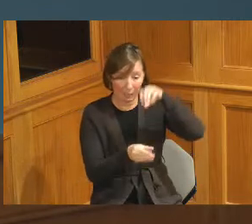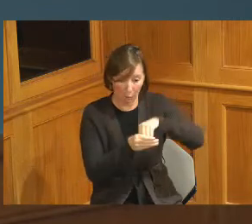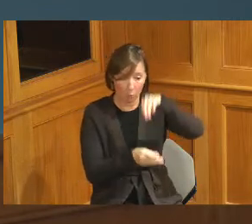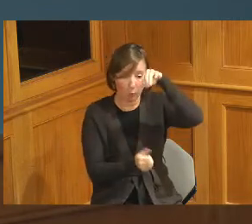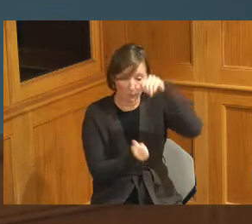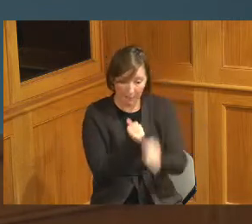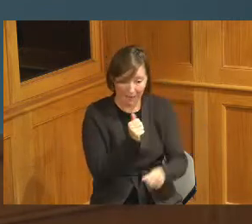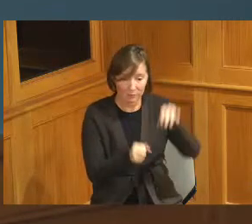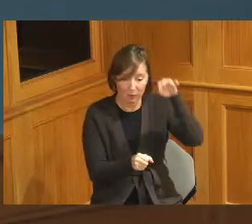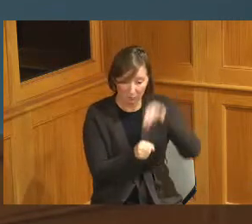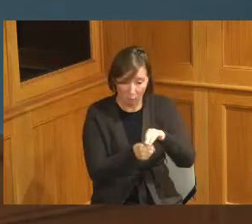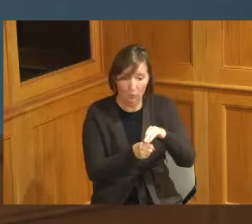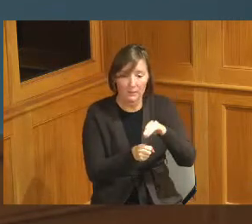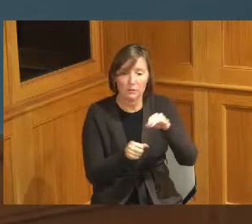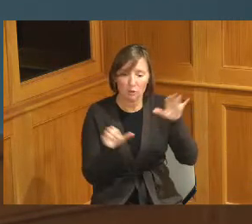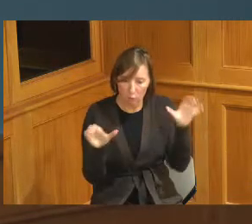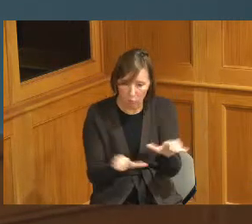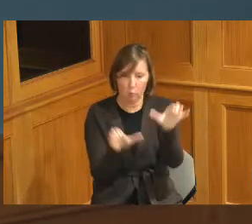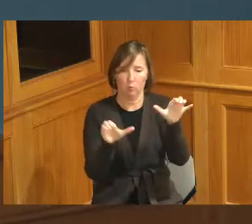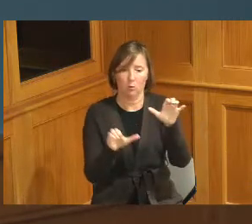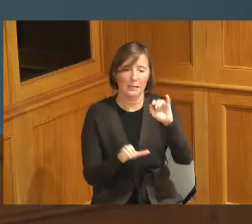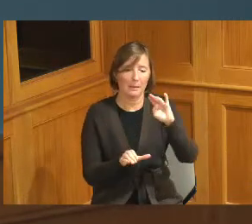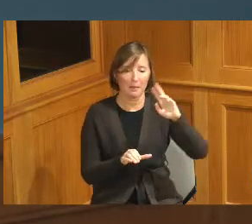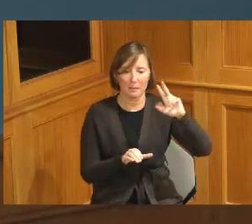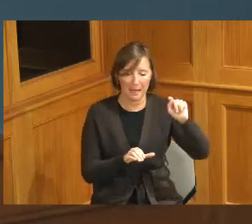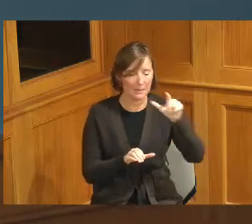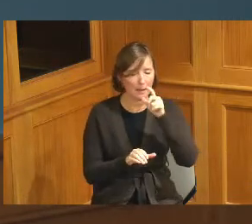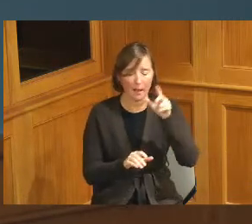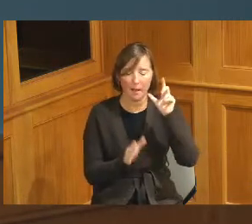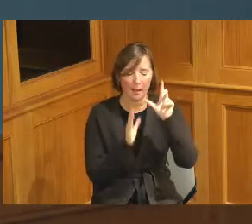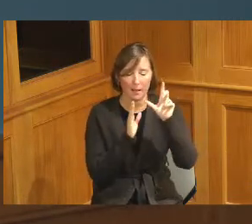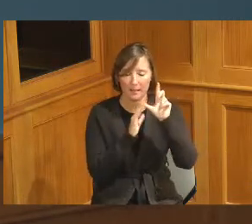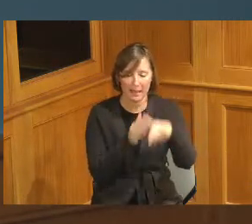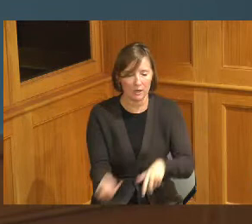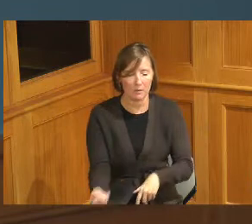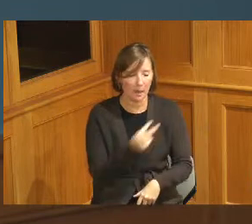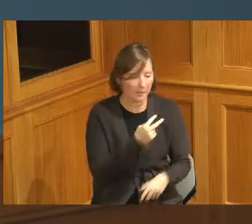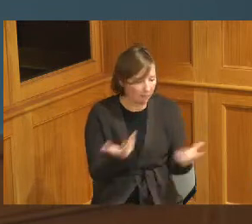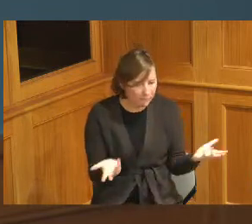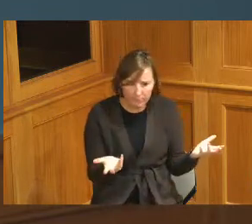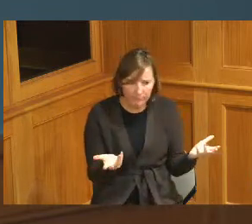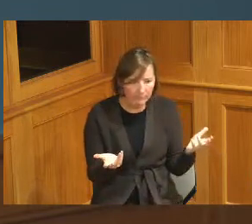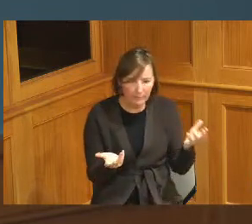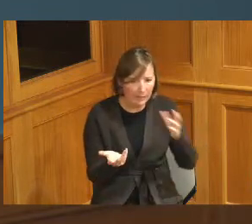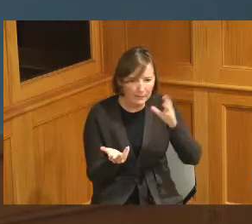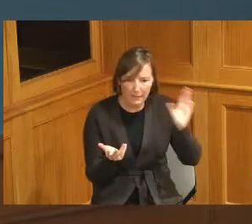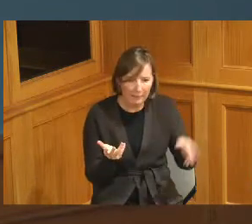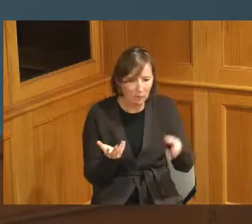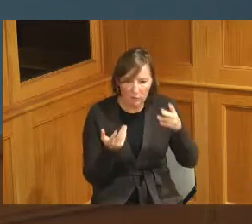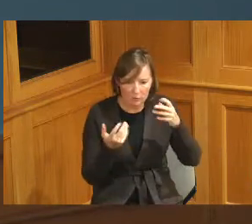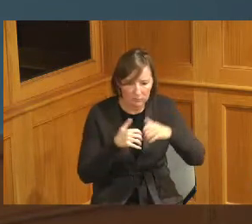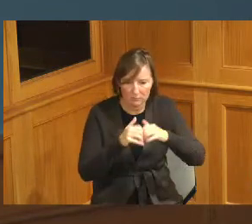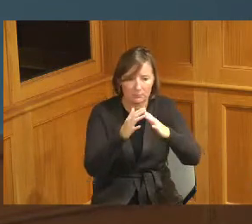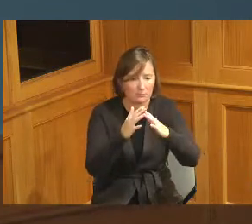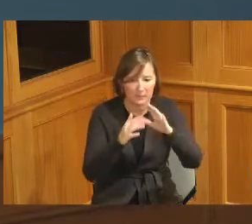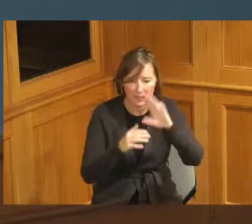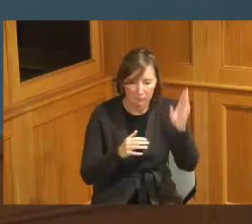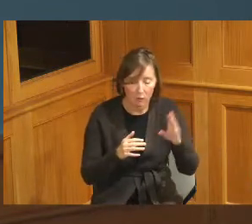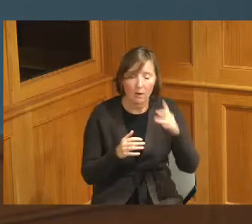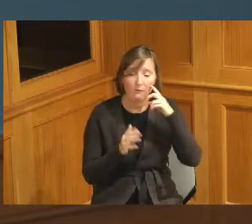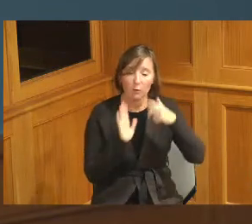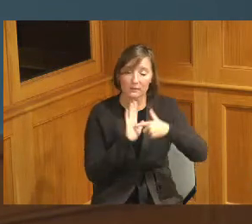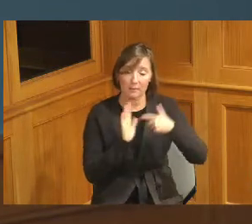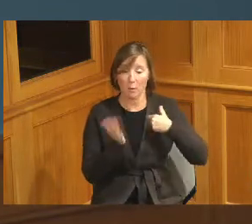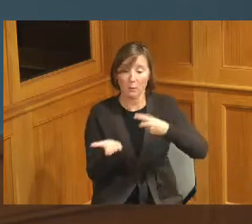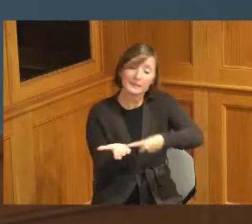back and my stuff had to be double questioned, triple questioned, because that's what we do now. In this process, we question everything, and then we decide, hey,